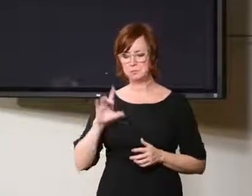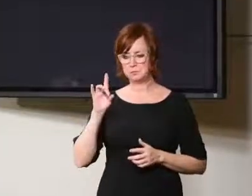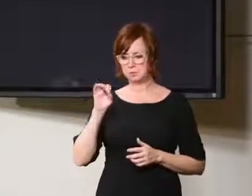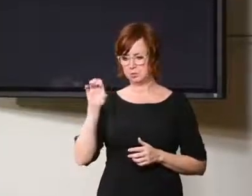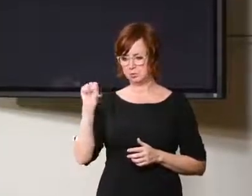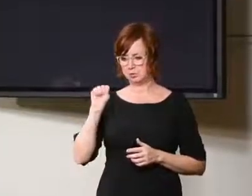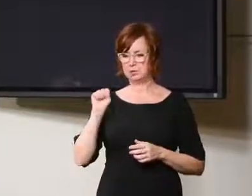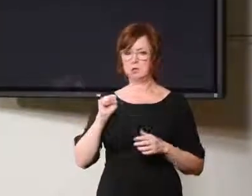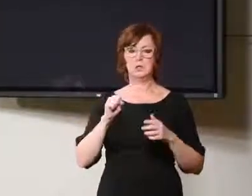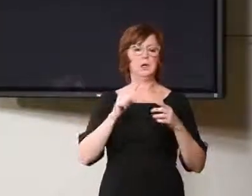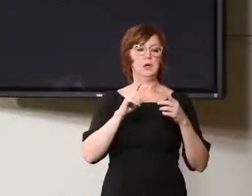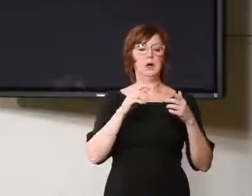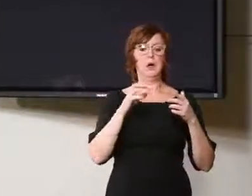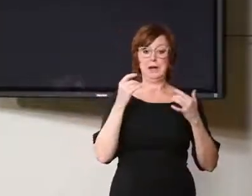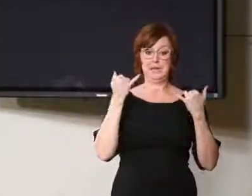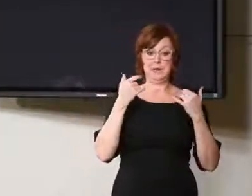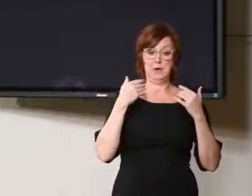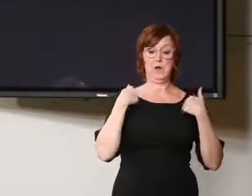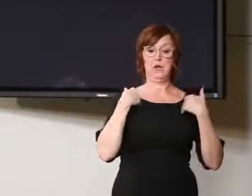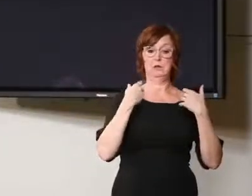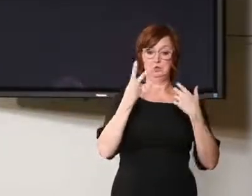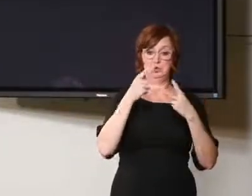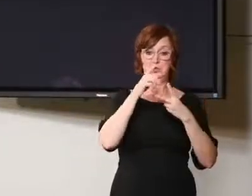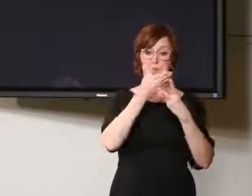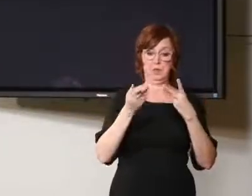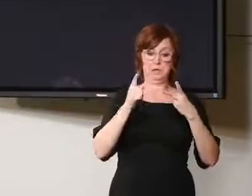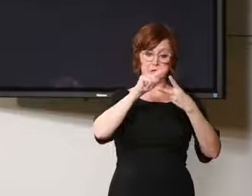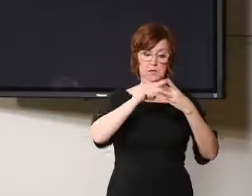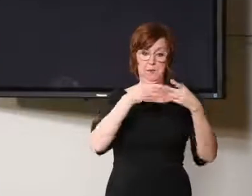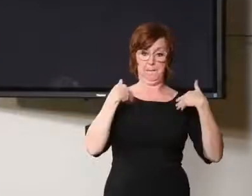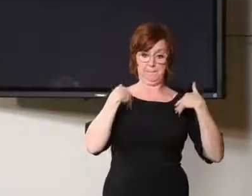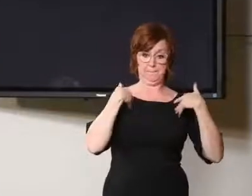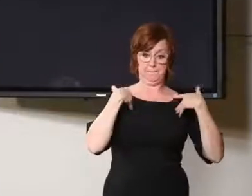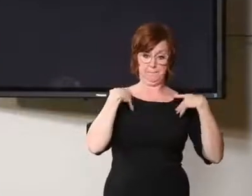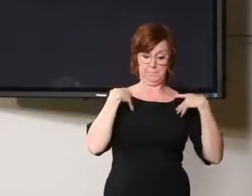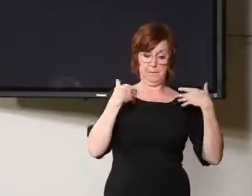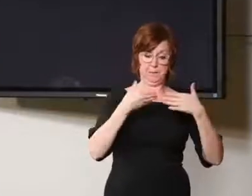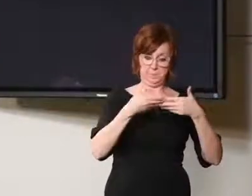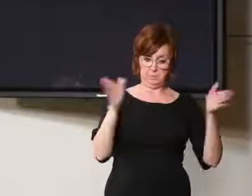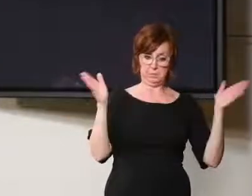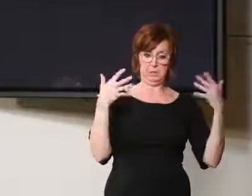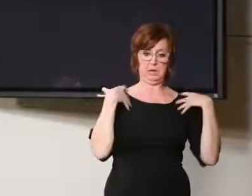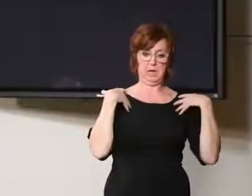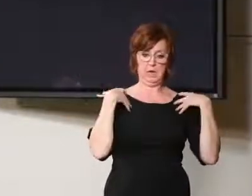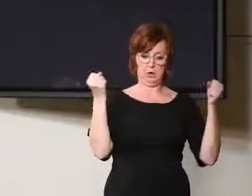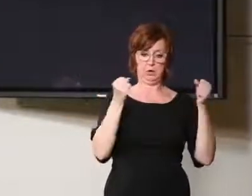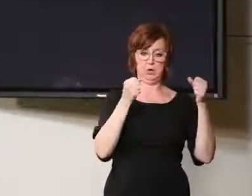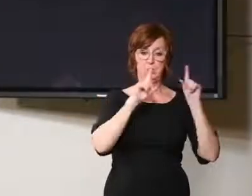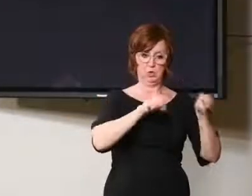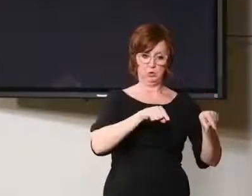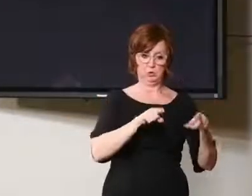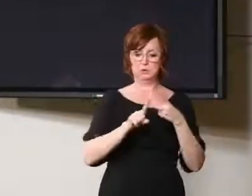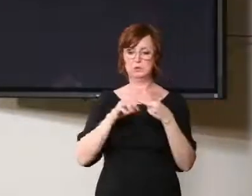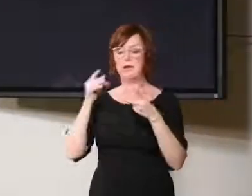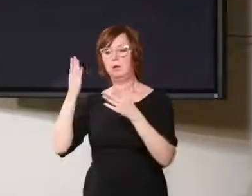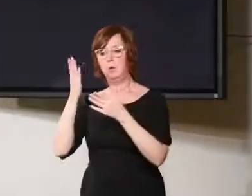health orders and there's recommendations. And I think we need to be clear about both. So the public health